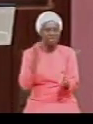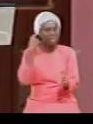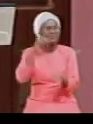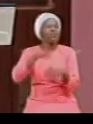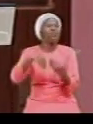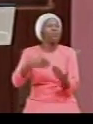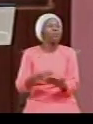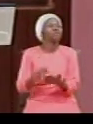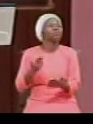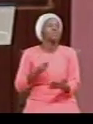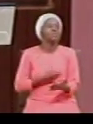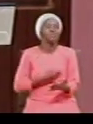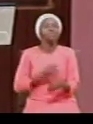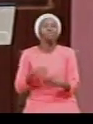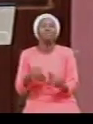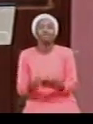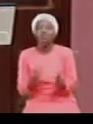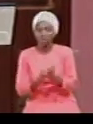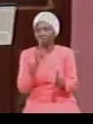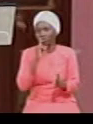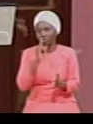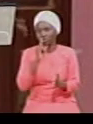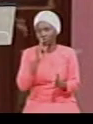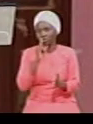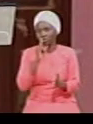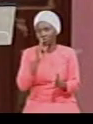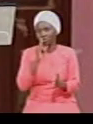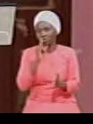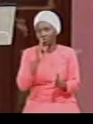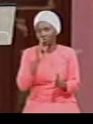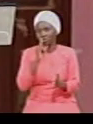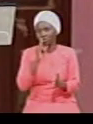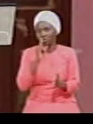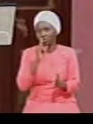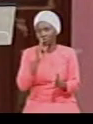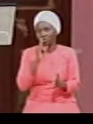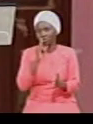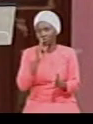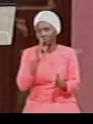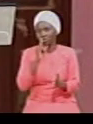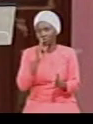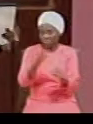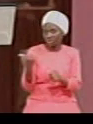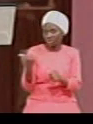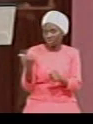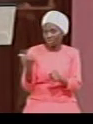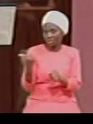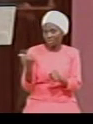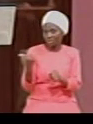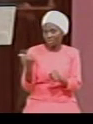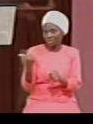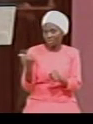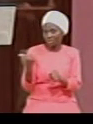all, that's true. But you don't get any benefit from there because you think it's for us